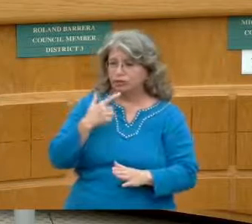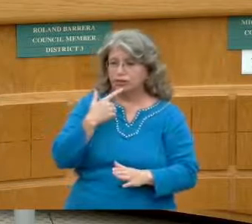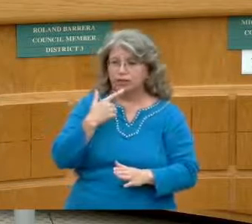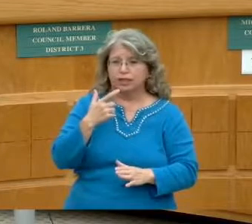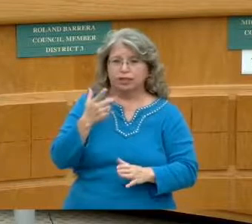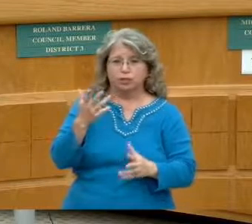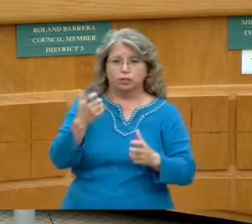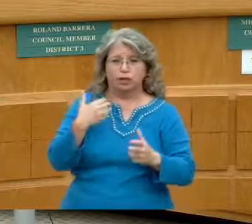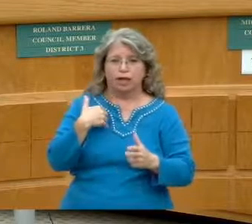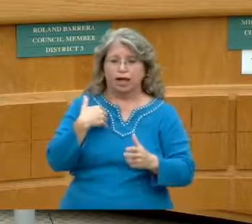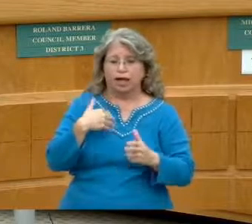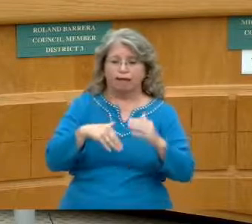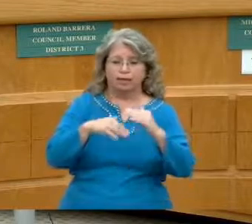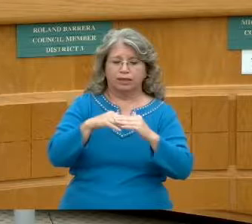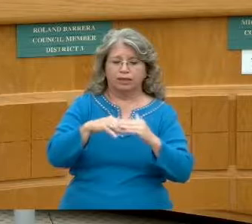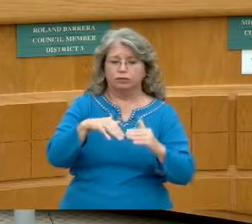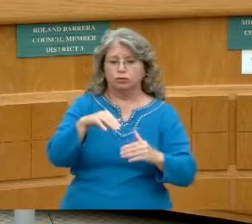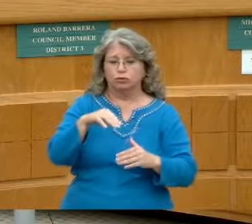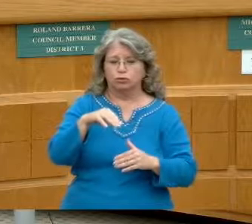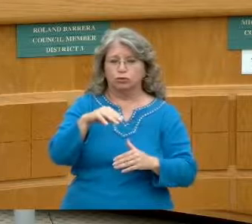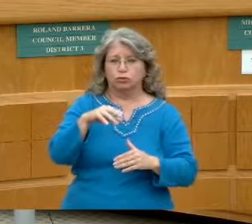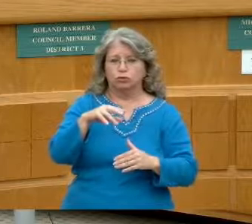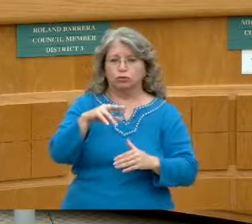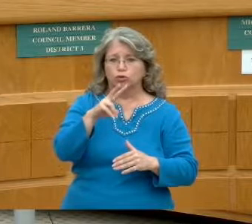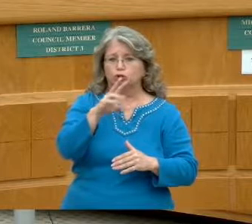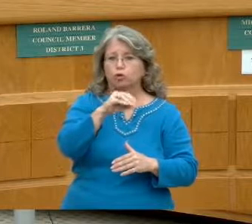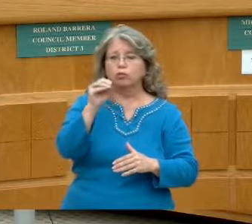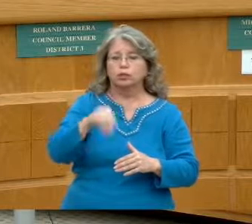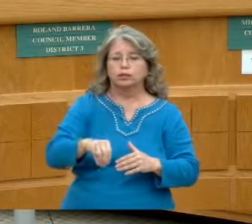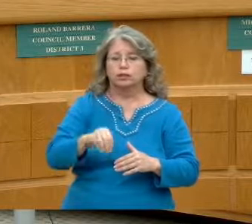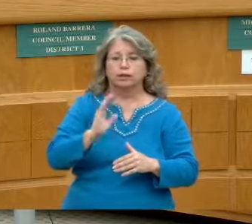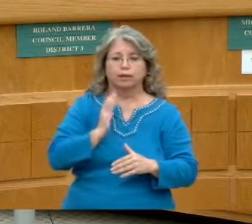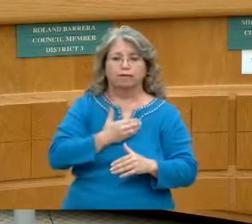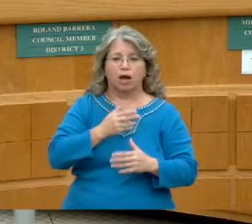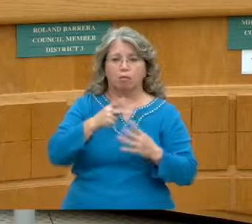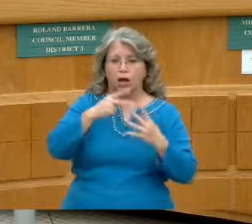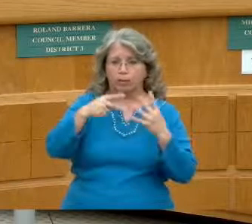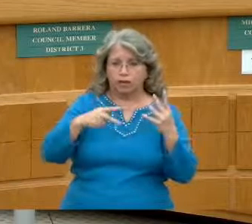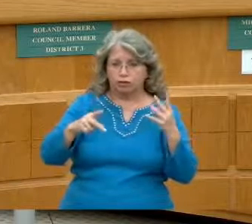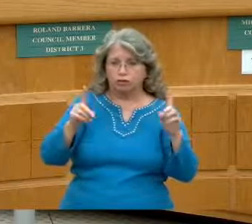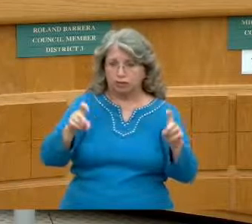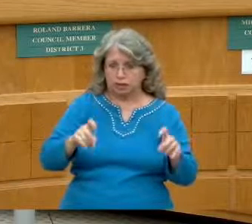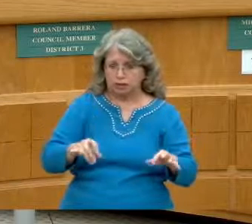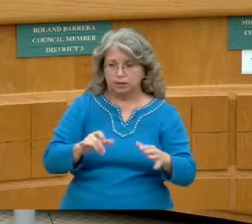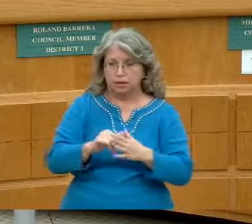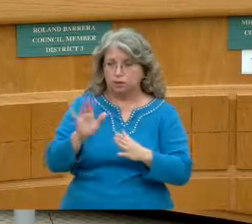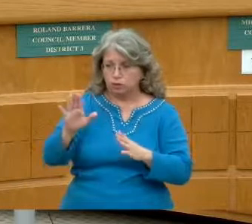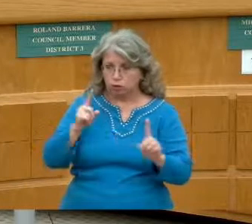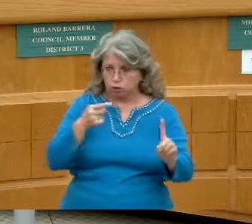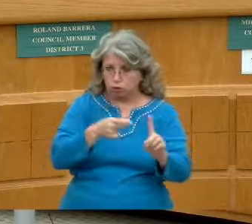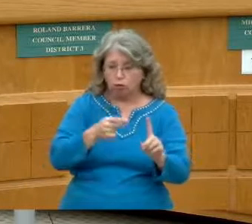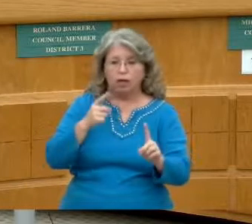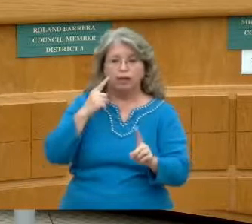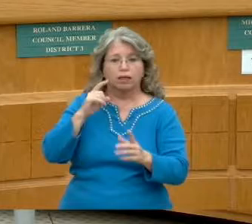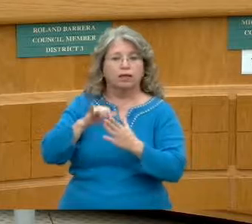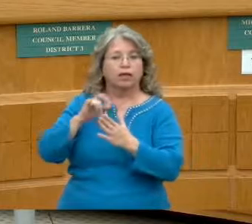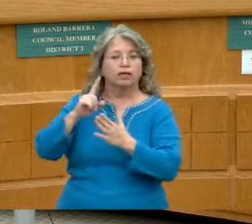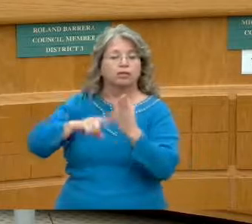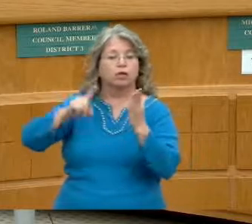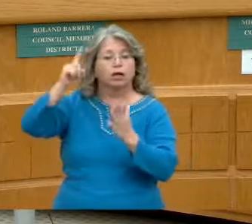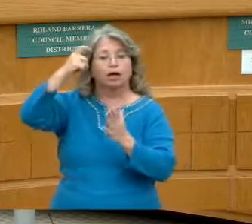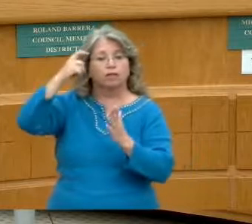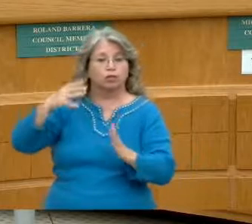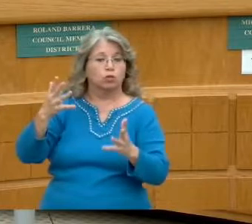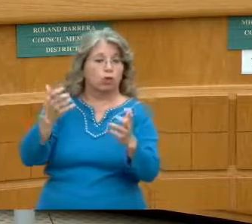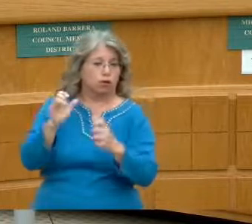at least 2% of our population. That was a target to get tested to give us a better idea, and I think that's what the governor and the state was trying to do, is get a